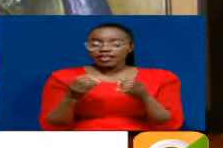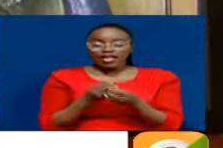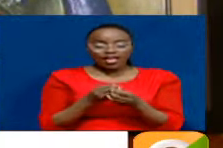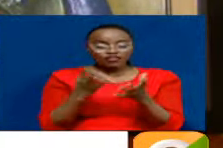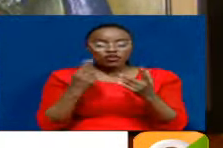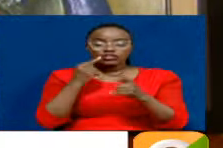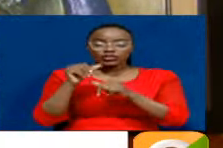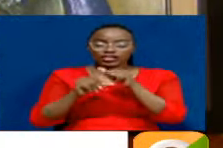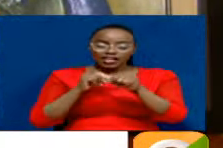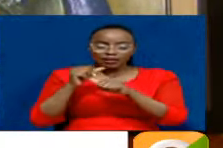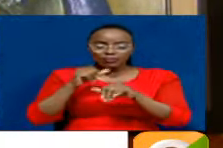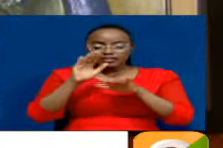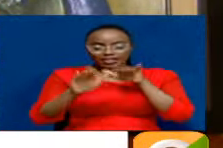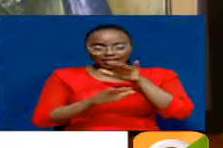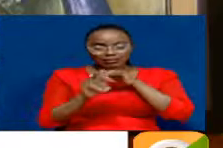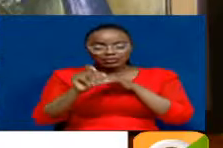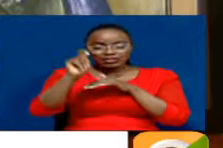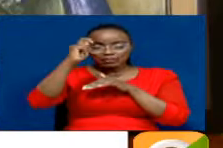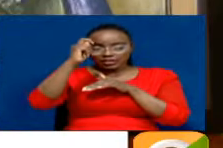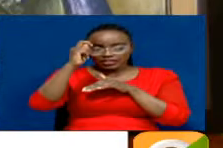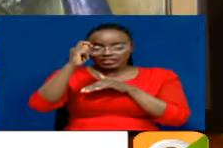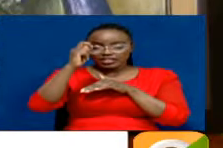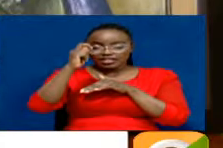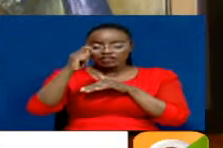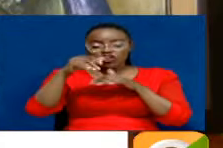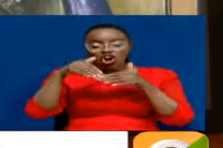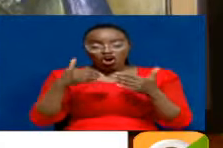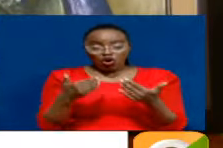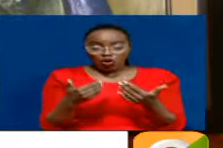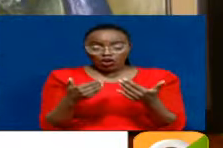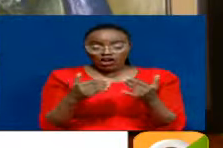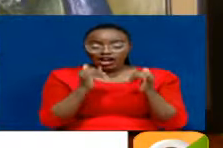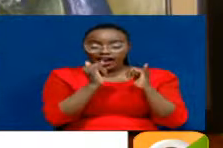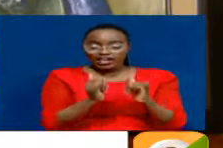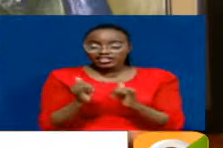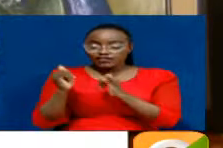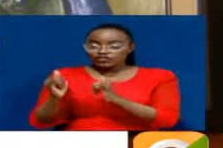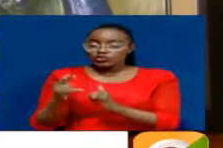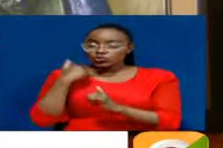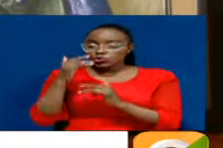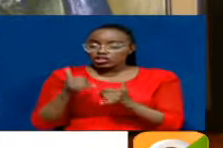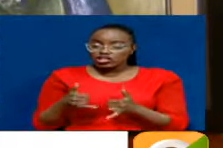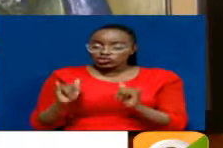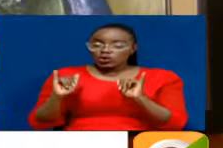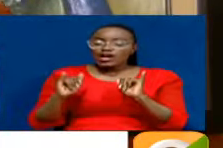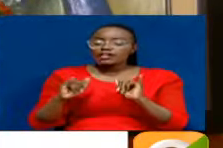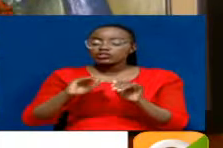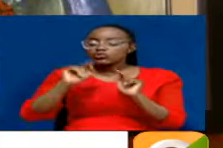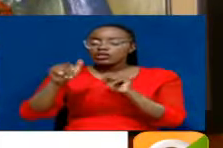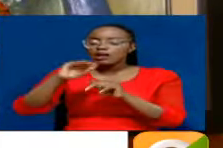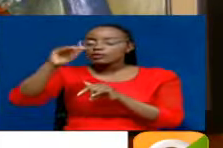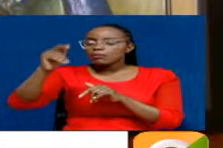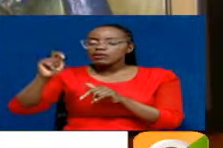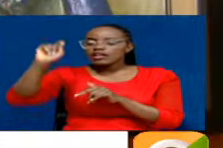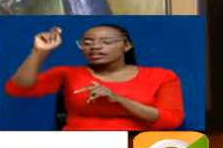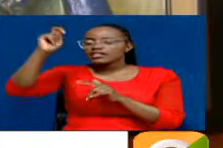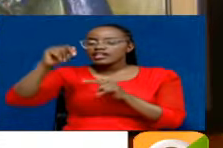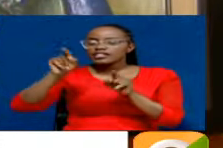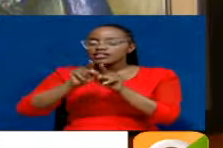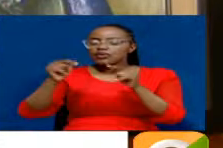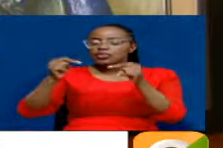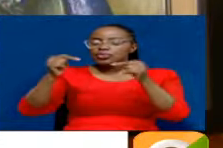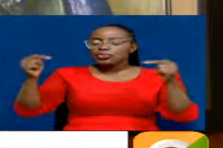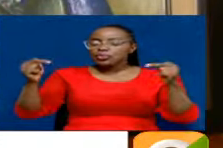everyone is talking about a deputy president, or rather the individuals who are trying to call the mountain. They are in